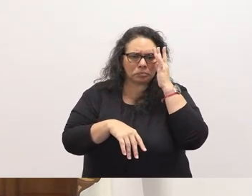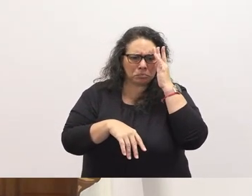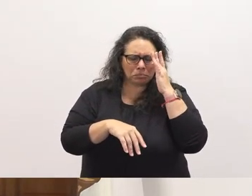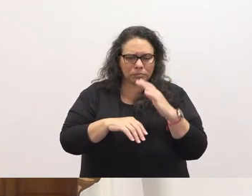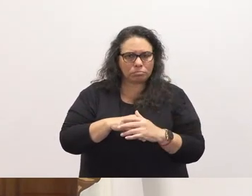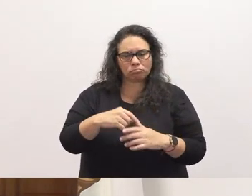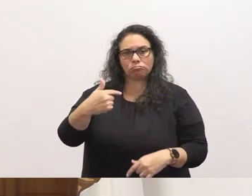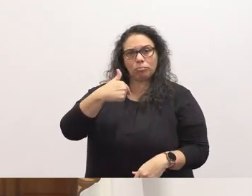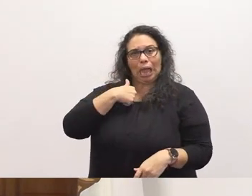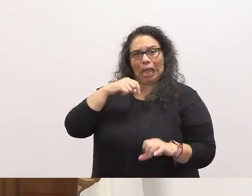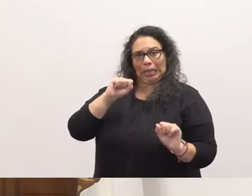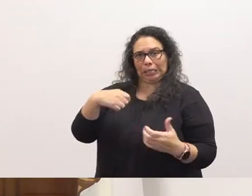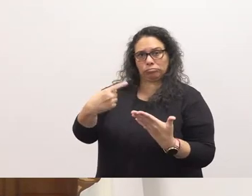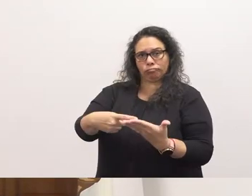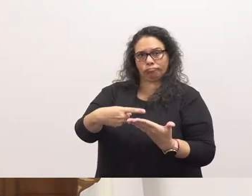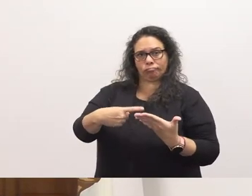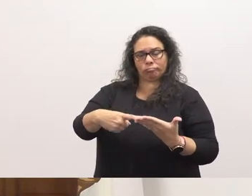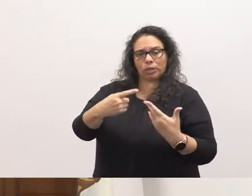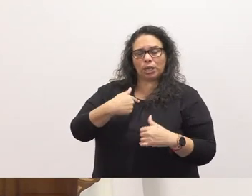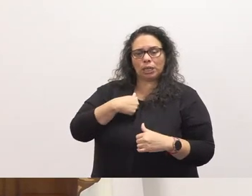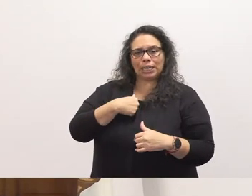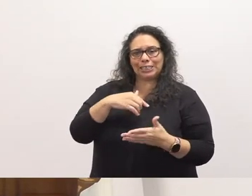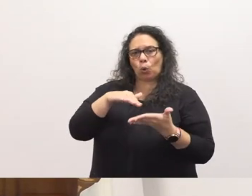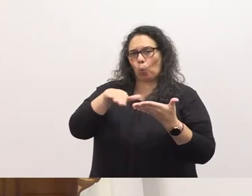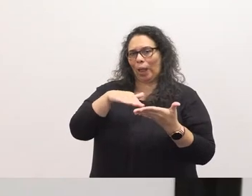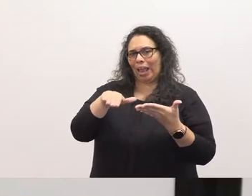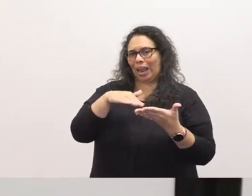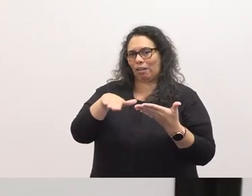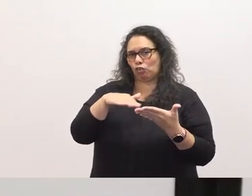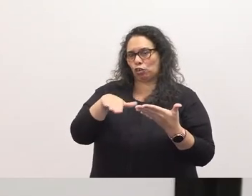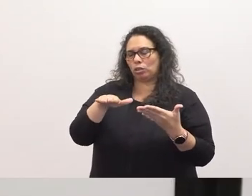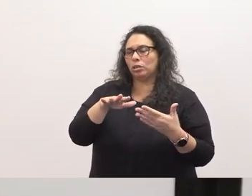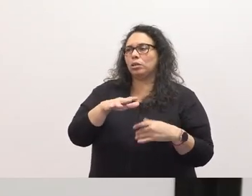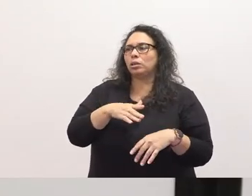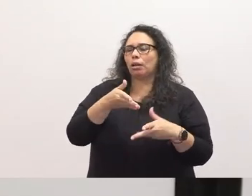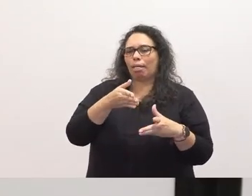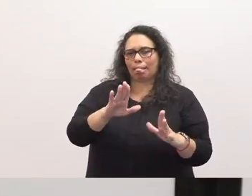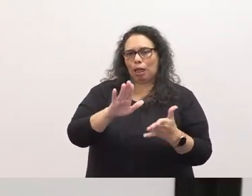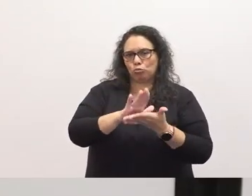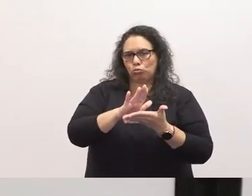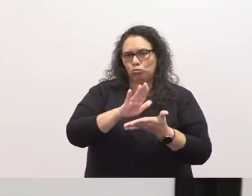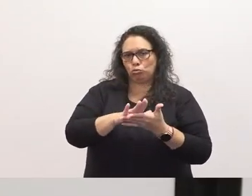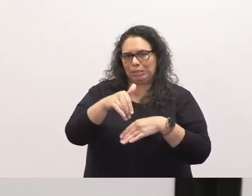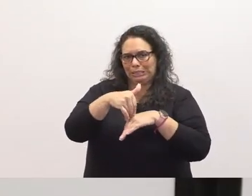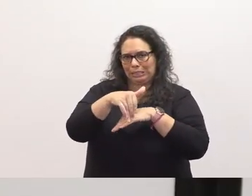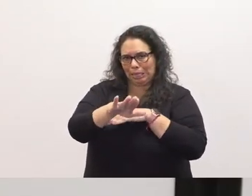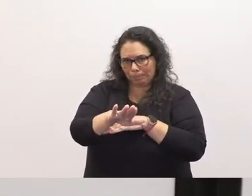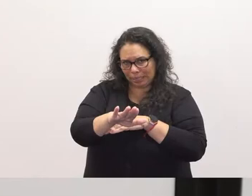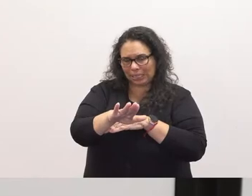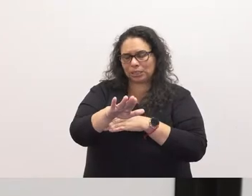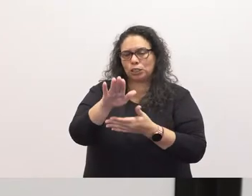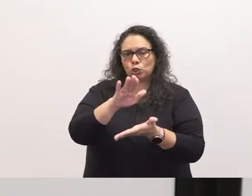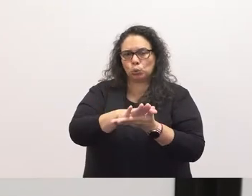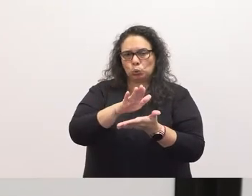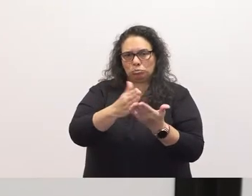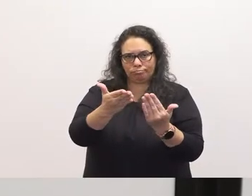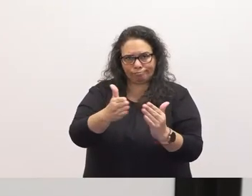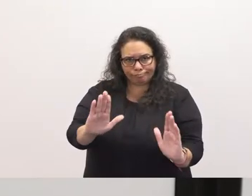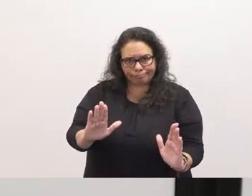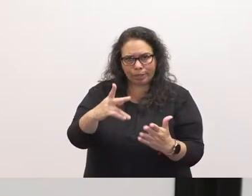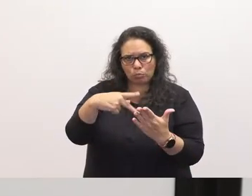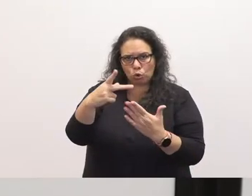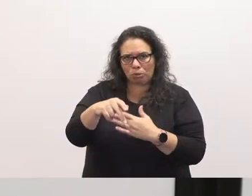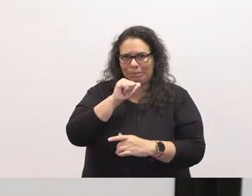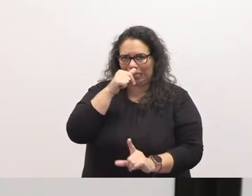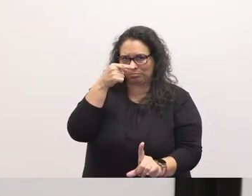I can address that if you'd like. So this is a waiver basically to allow schools to submit under the school-wide program rather than the